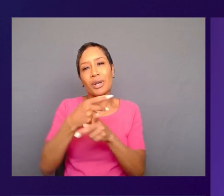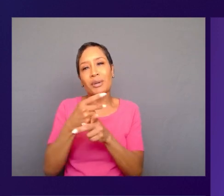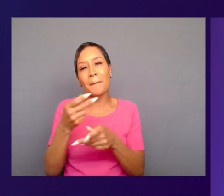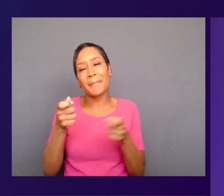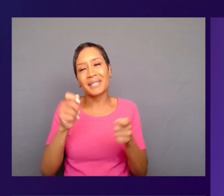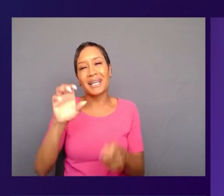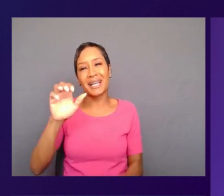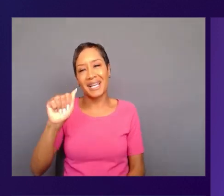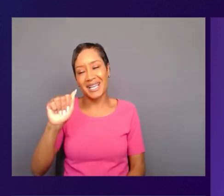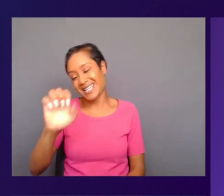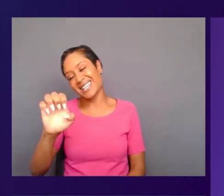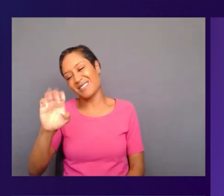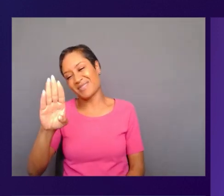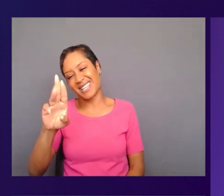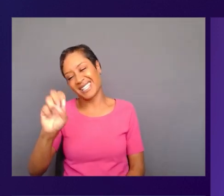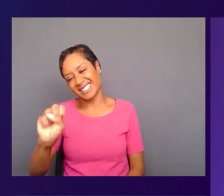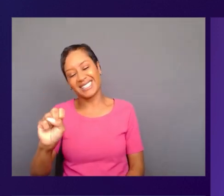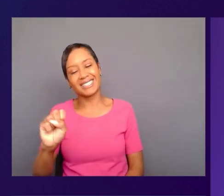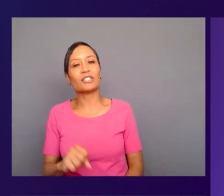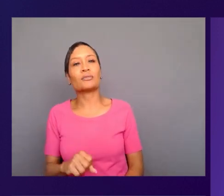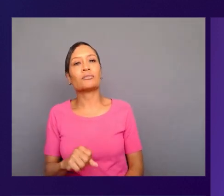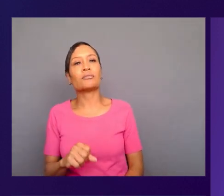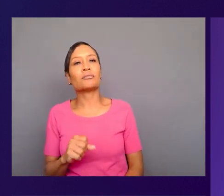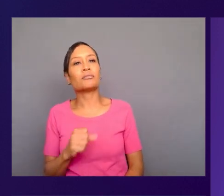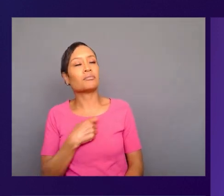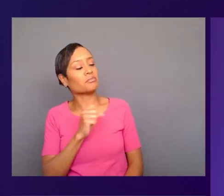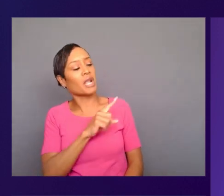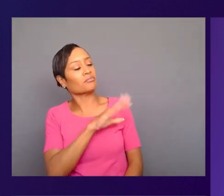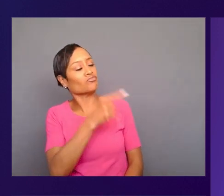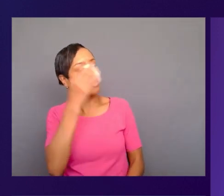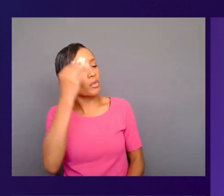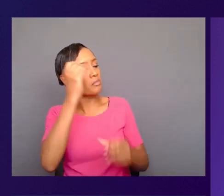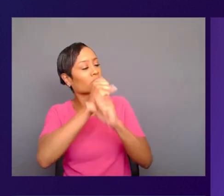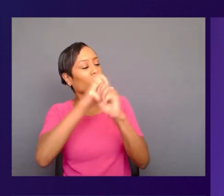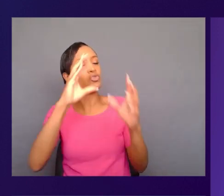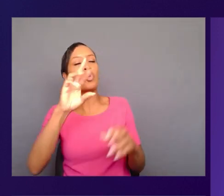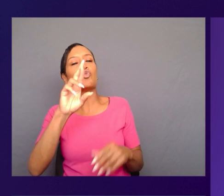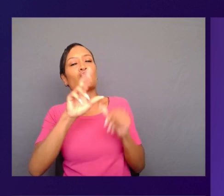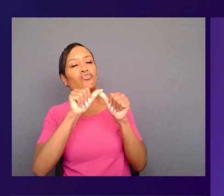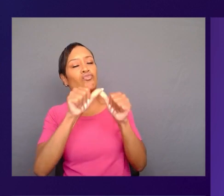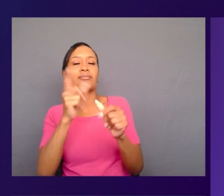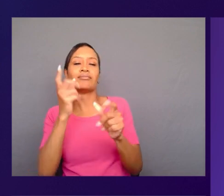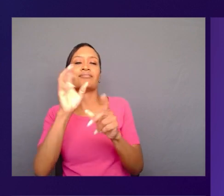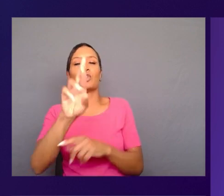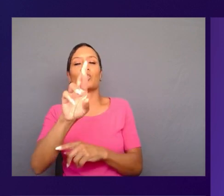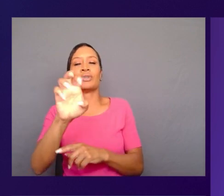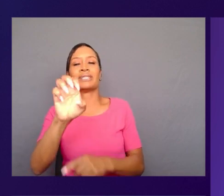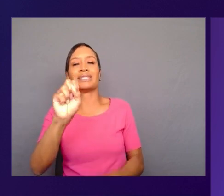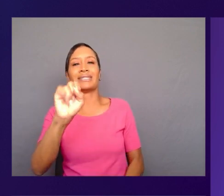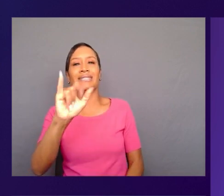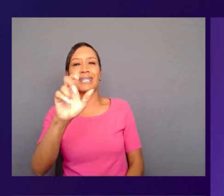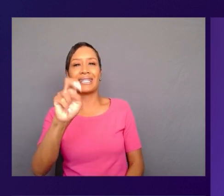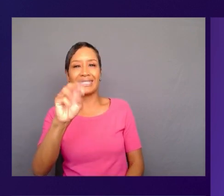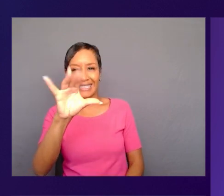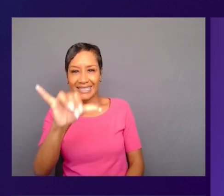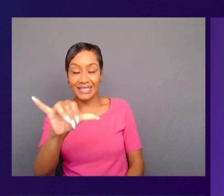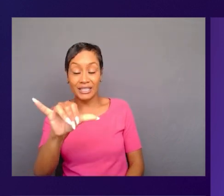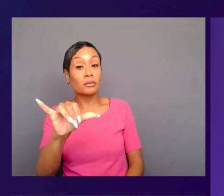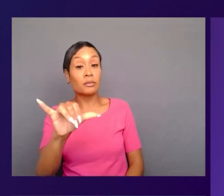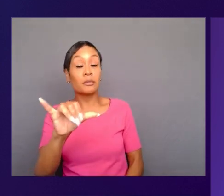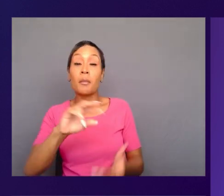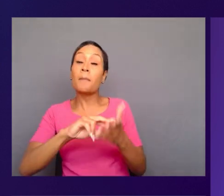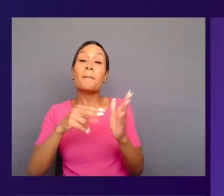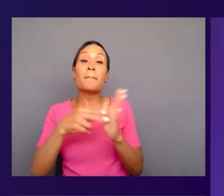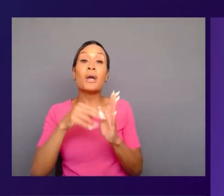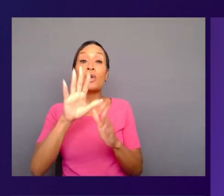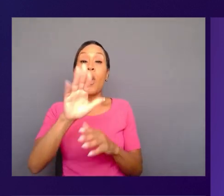Heather, how do you think about resiliency? Well, when I think about resiliency, what we're really talking about is making sure your application is